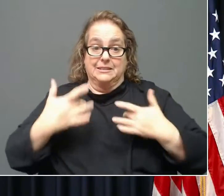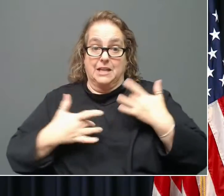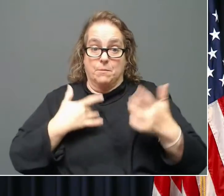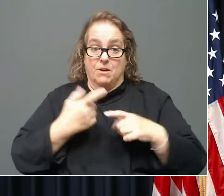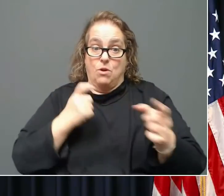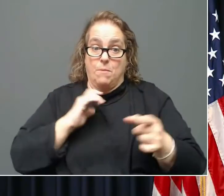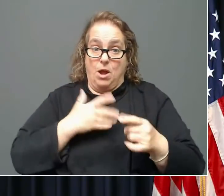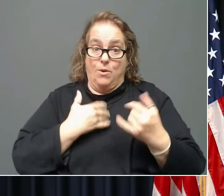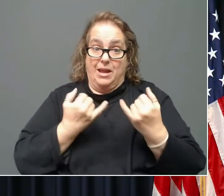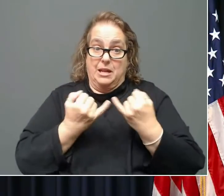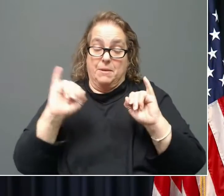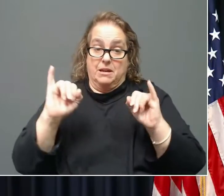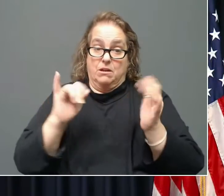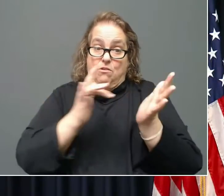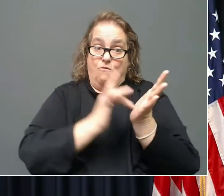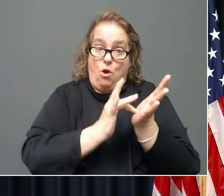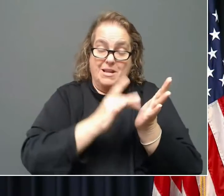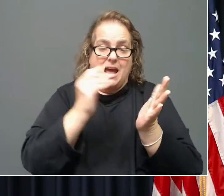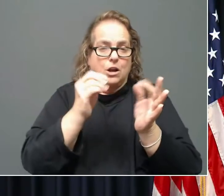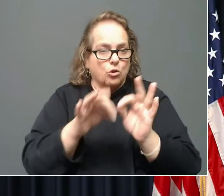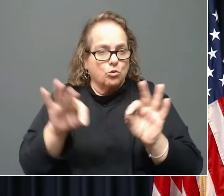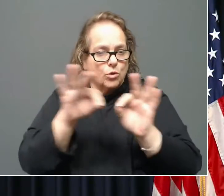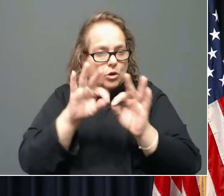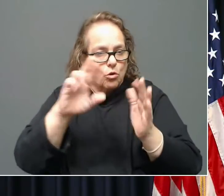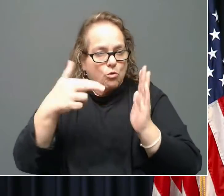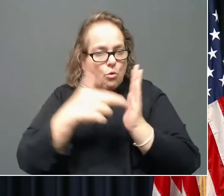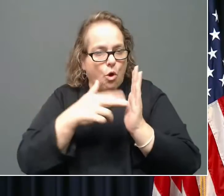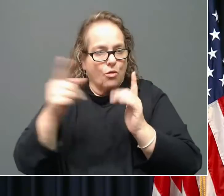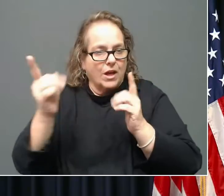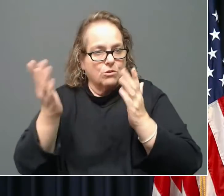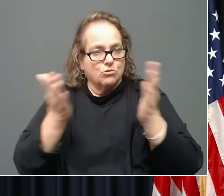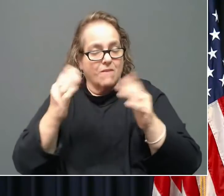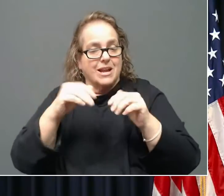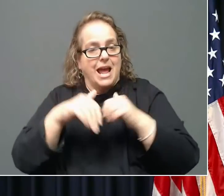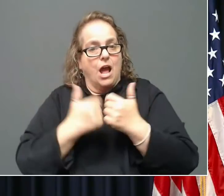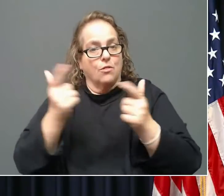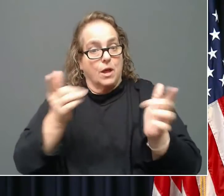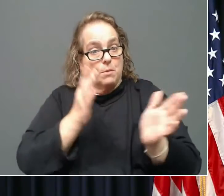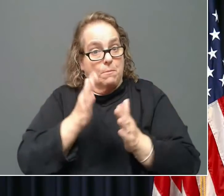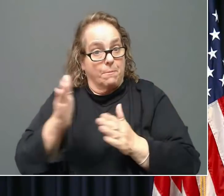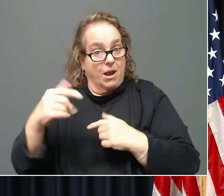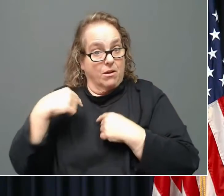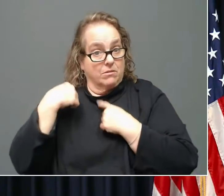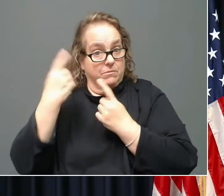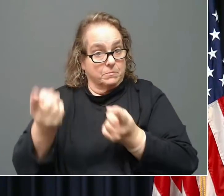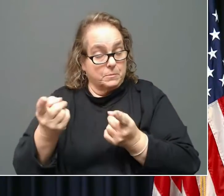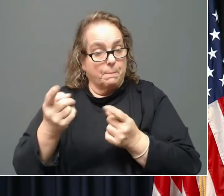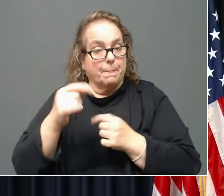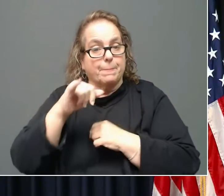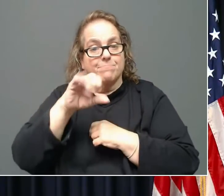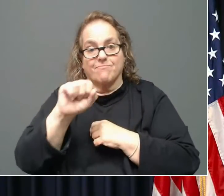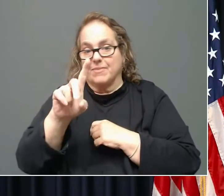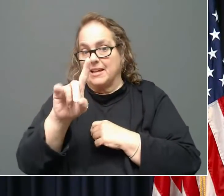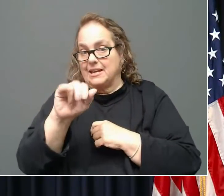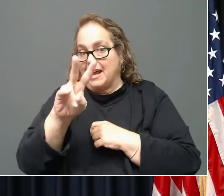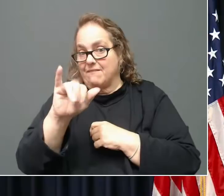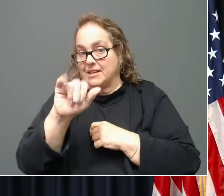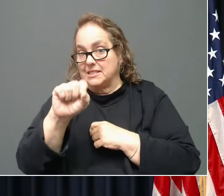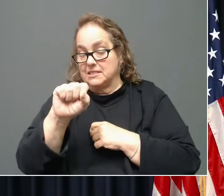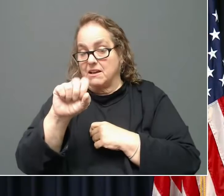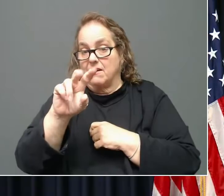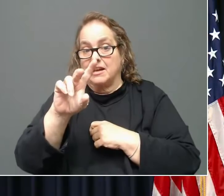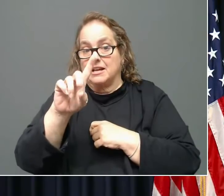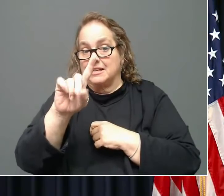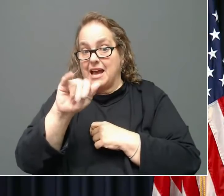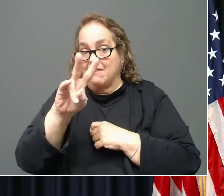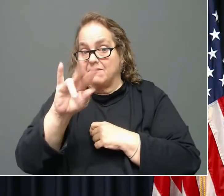pharmacies, but also the critical role they serve and how they've been preparing for this the entire time, is David Figg, who owns and runs